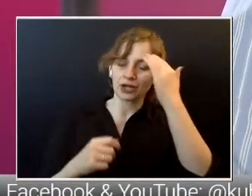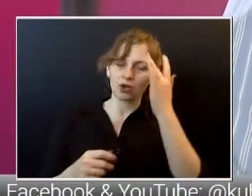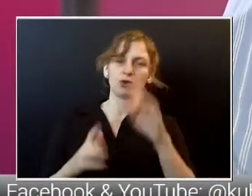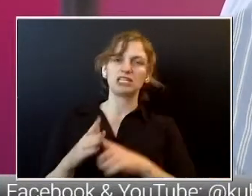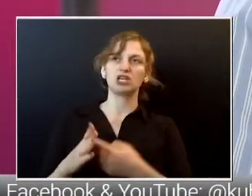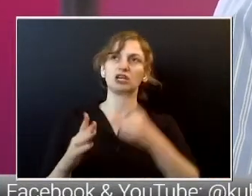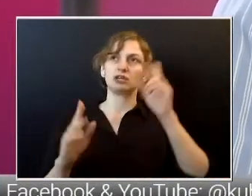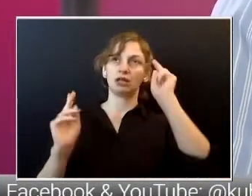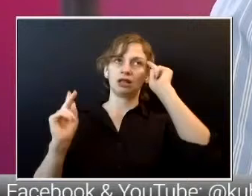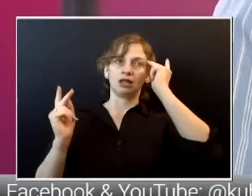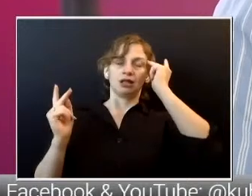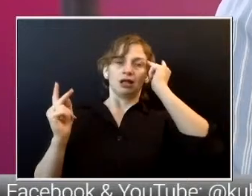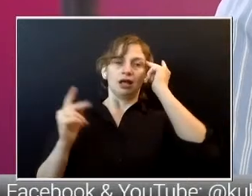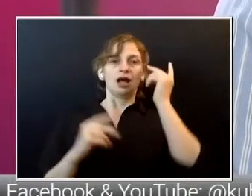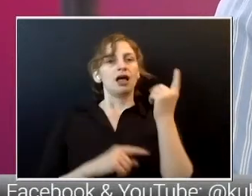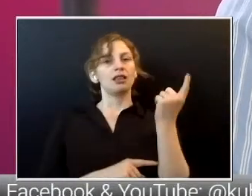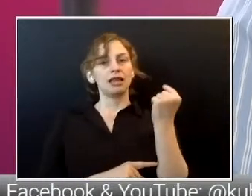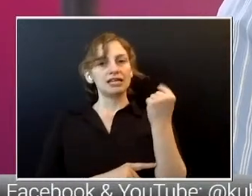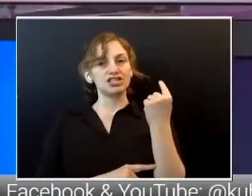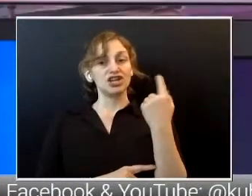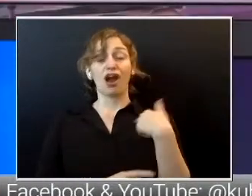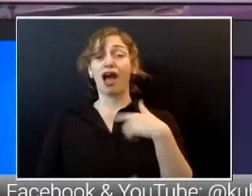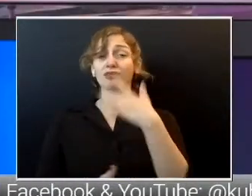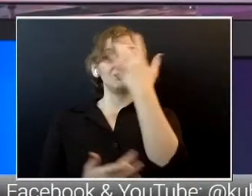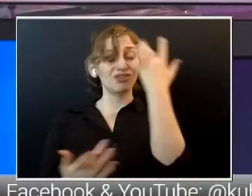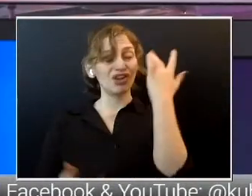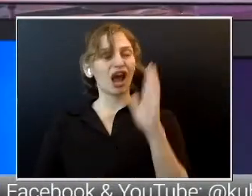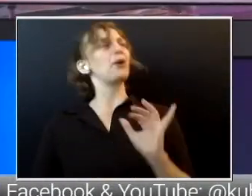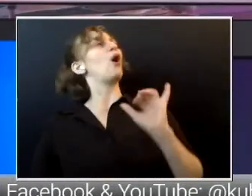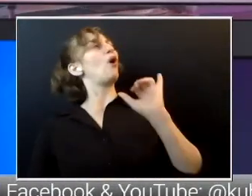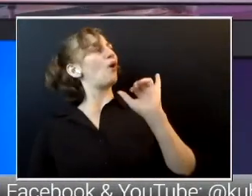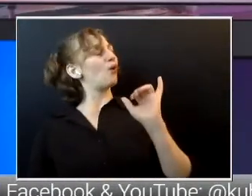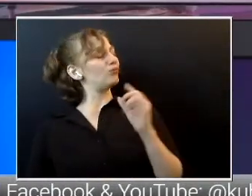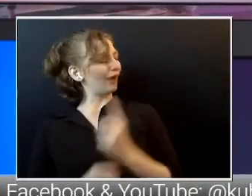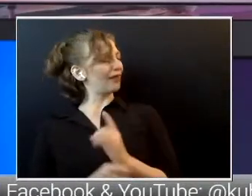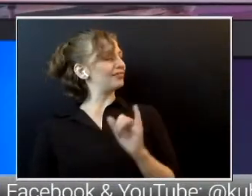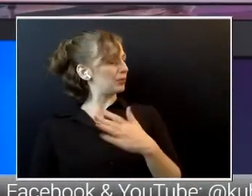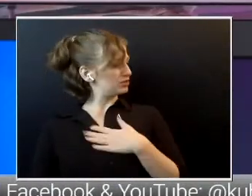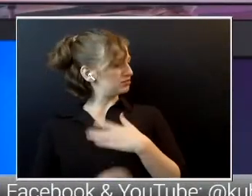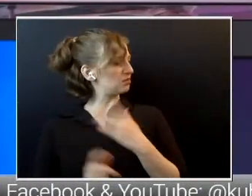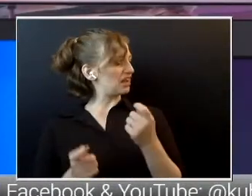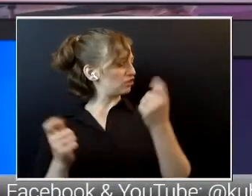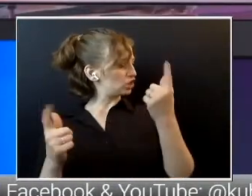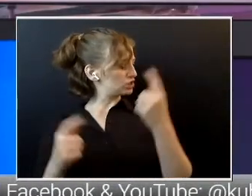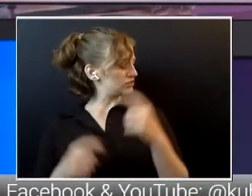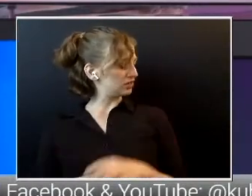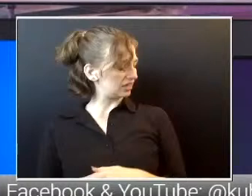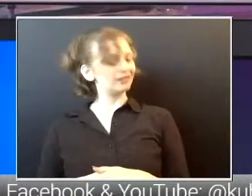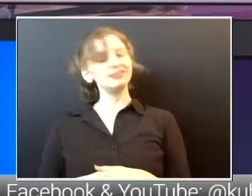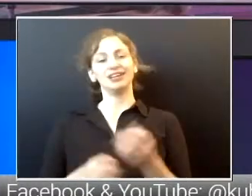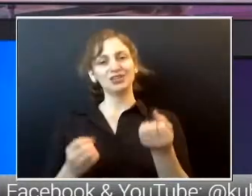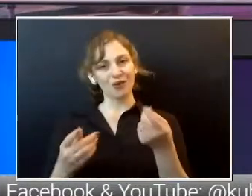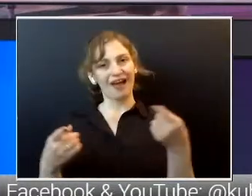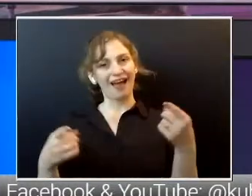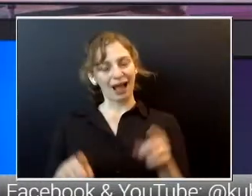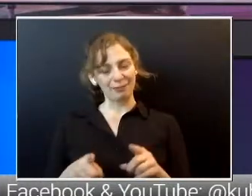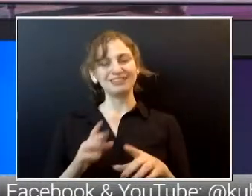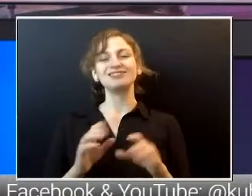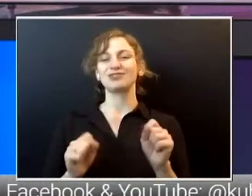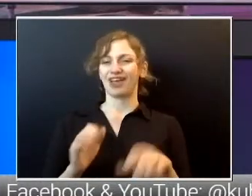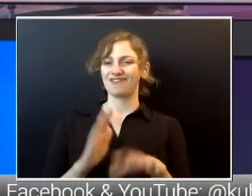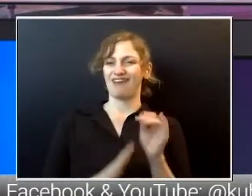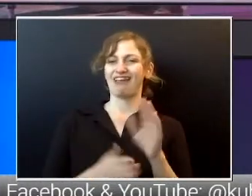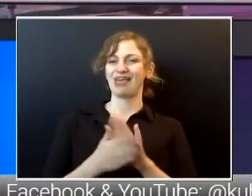went, oh yeah, it was my anniversary. So it happens. It just took time. Yeah, it just for takes you to time. have that faith again. Yeah. Ray